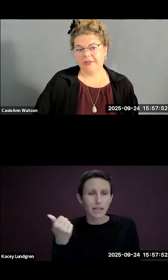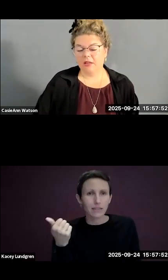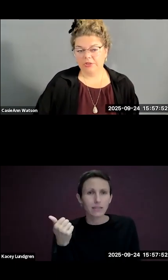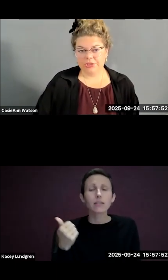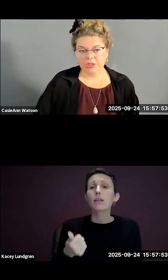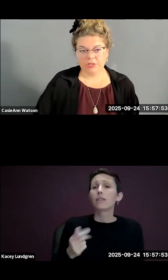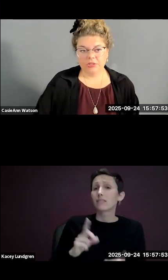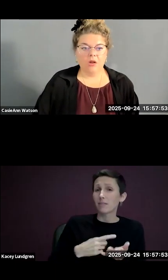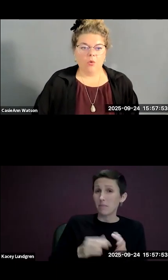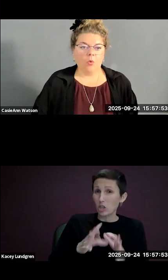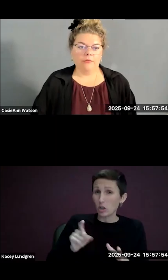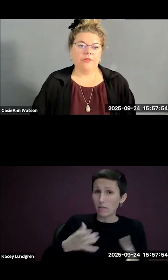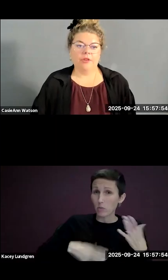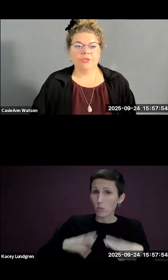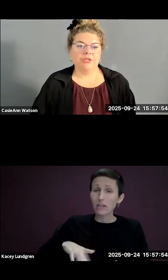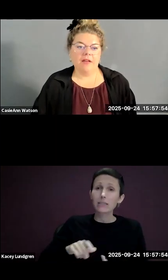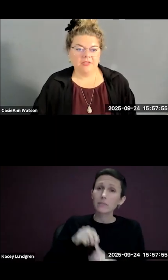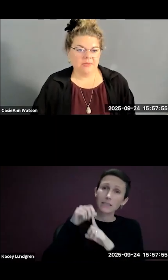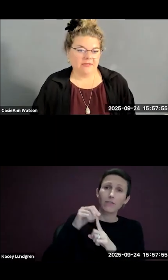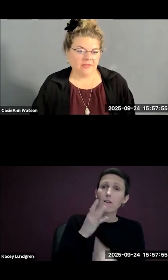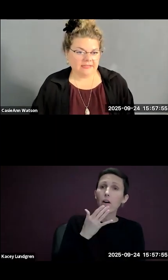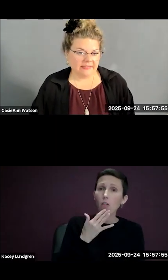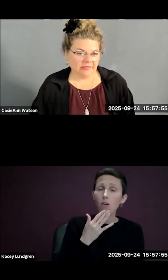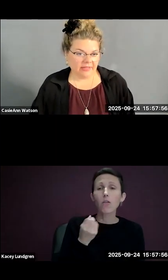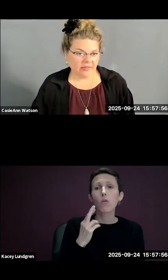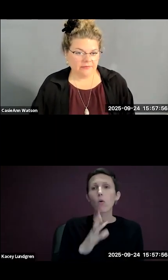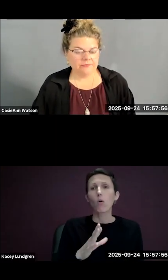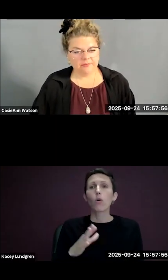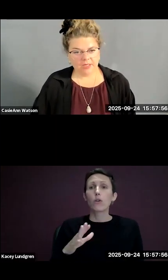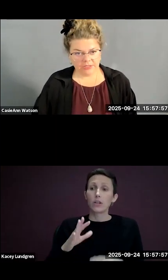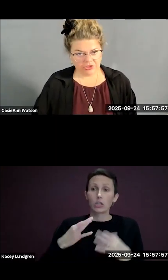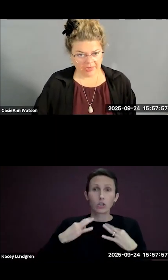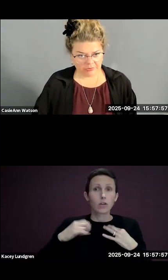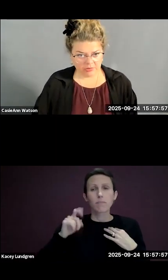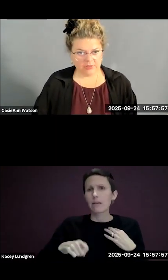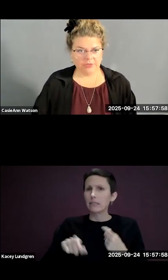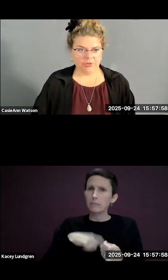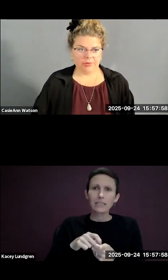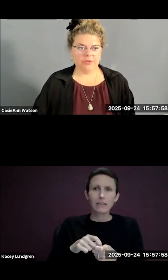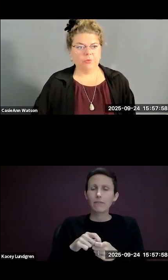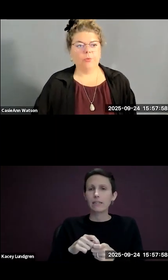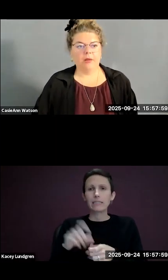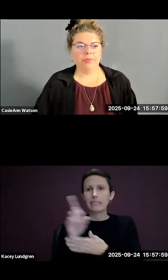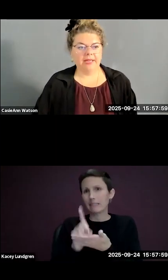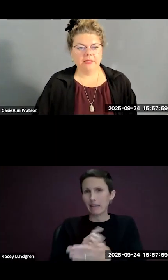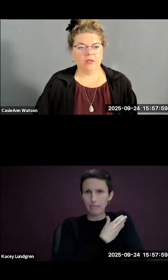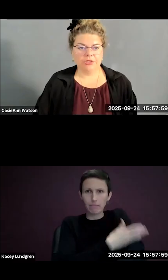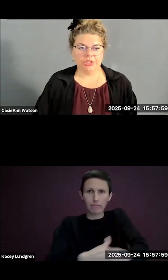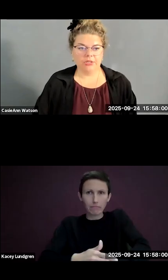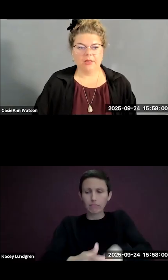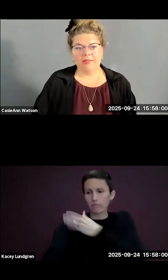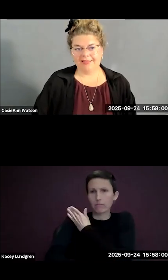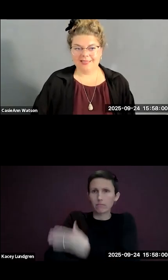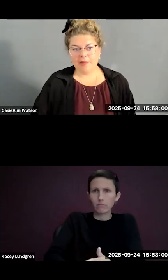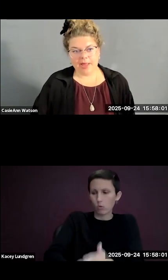a specific color shirt, or for their shirt to have a specific sleeve length. In general, interpreters will wear a plain